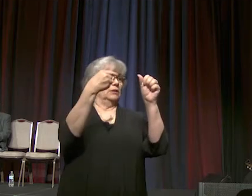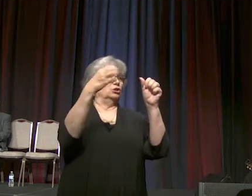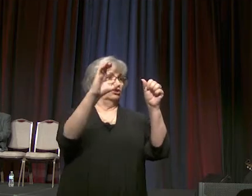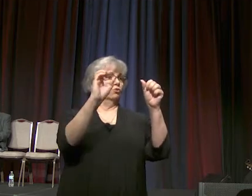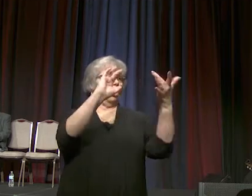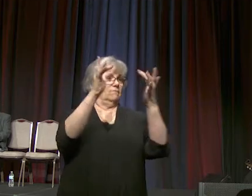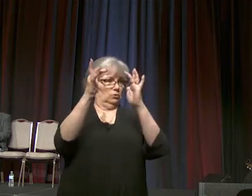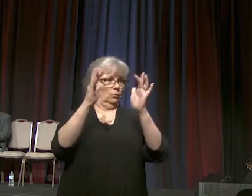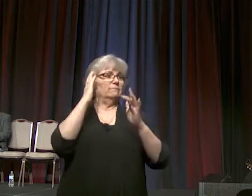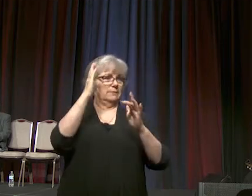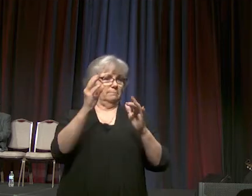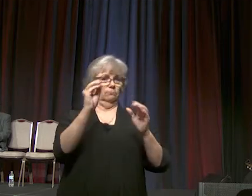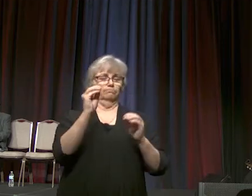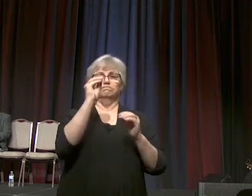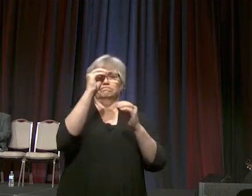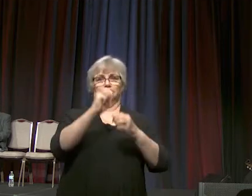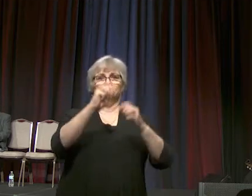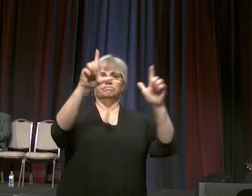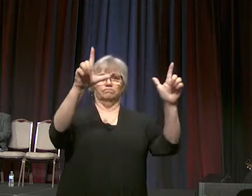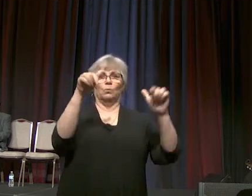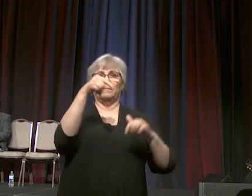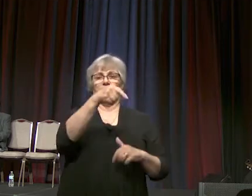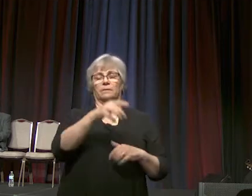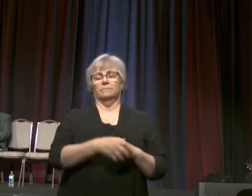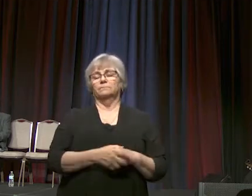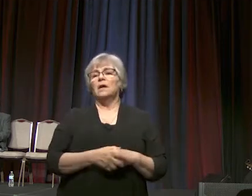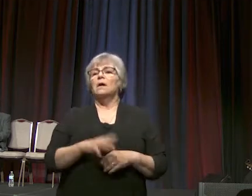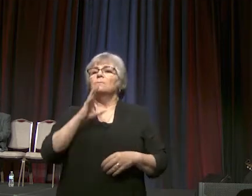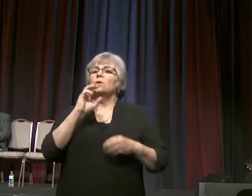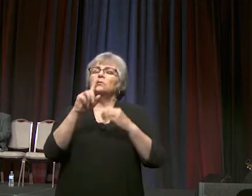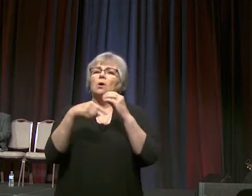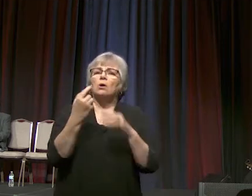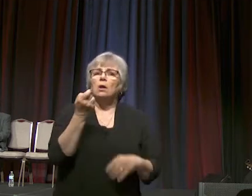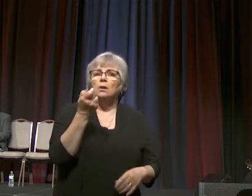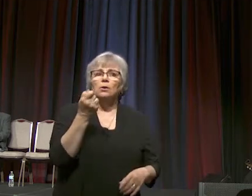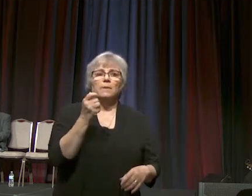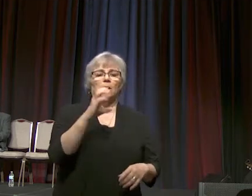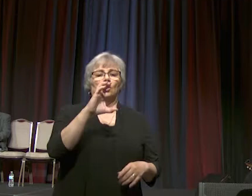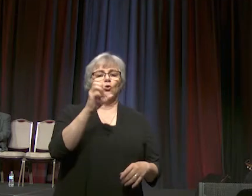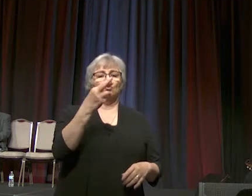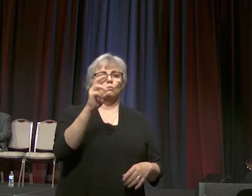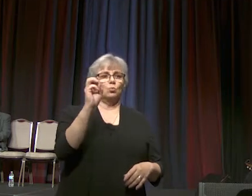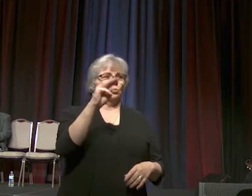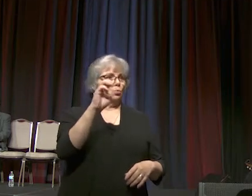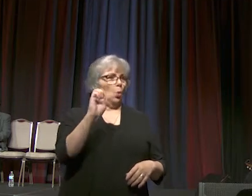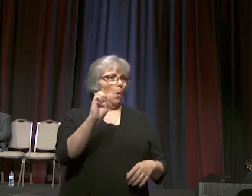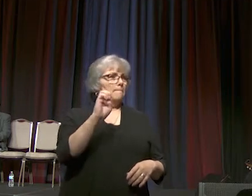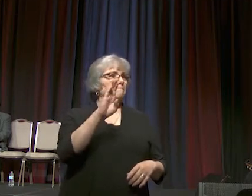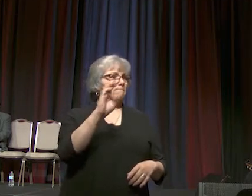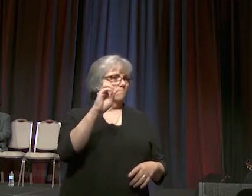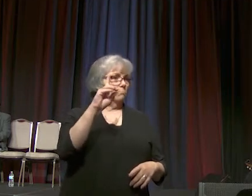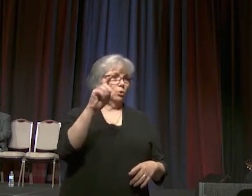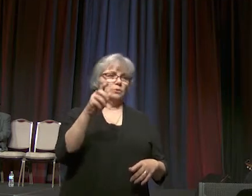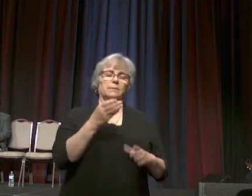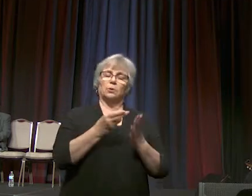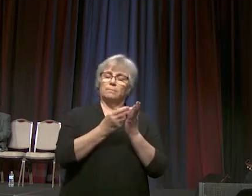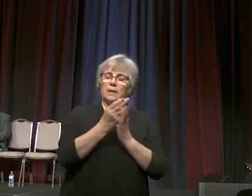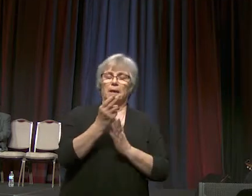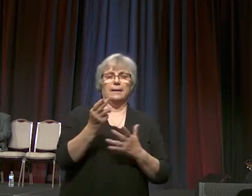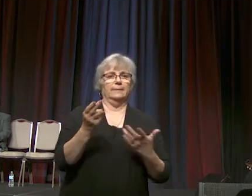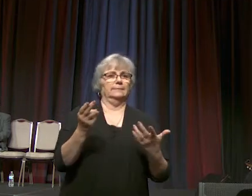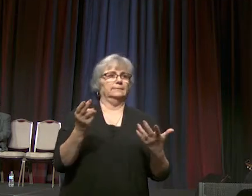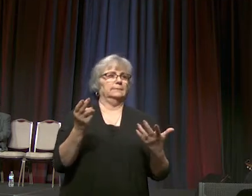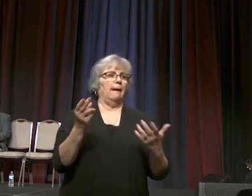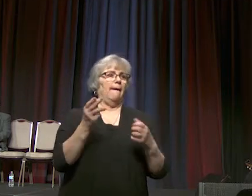website. I'm going to talk a little bit about Chromebooks and using it. I'm going to be honest with you, I have